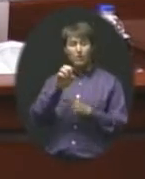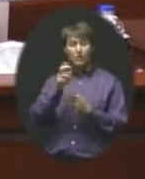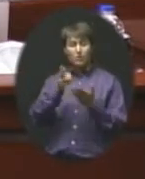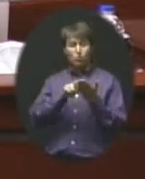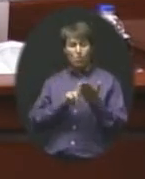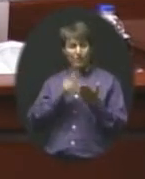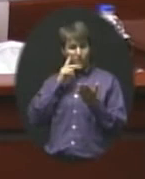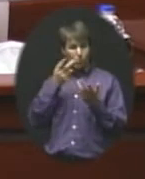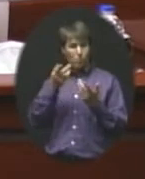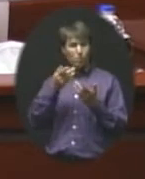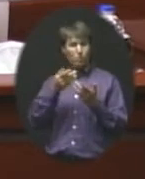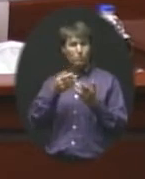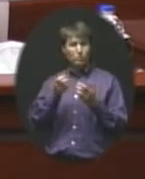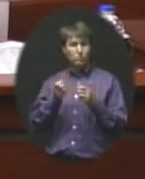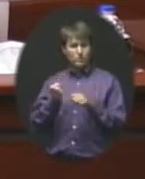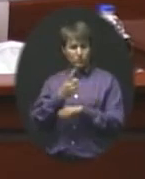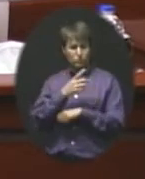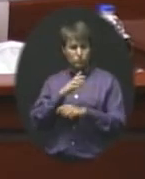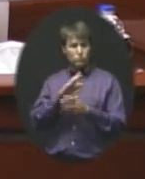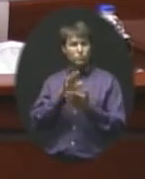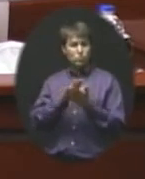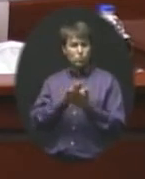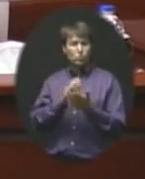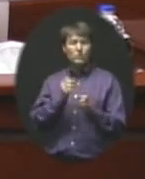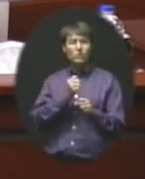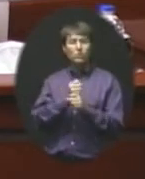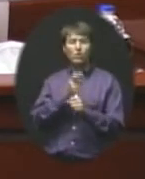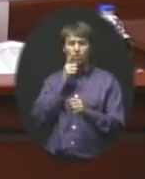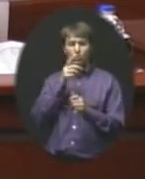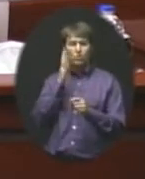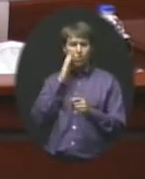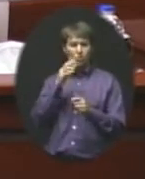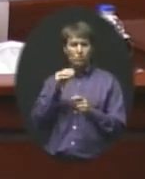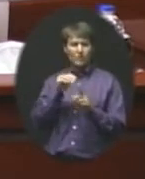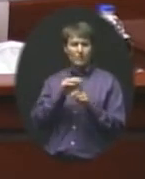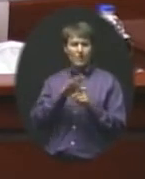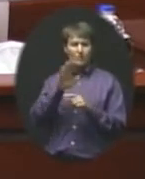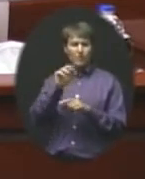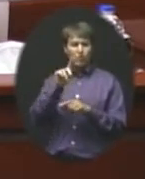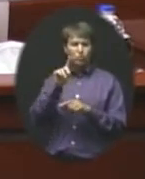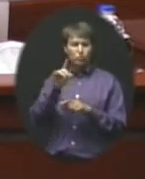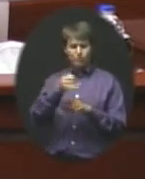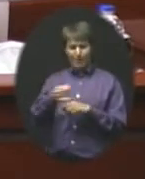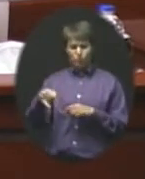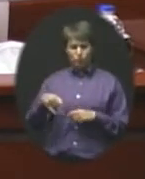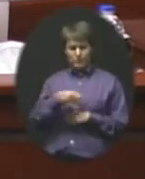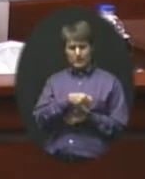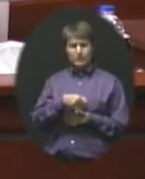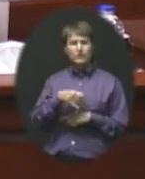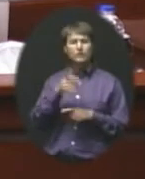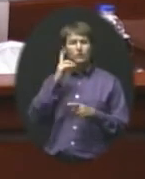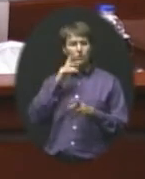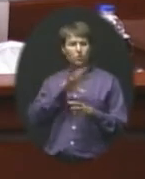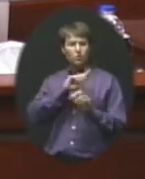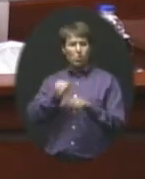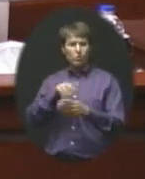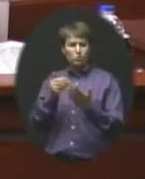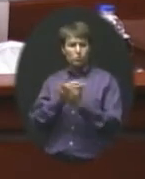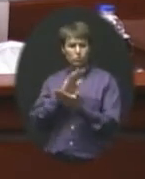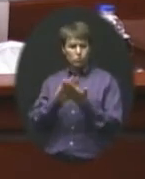we obviously will meet for those in the impacted boundary area to go to the new school. So that process is in place with